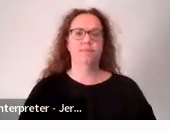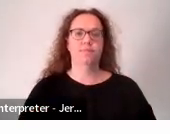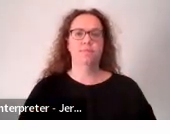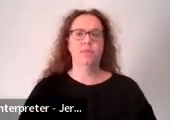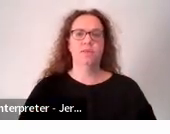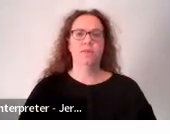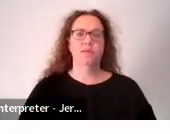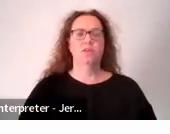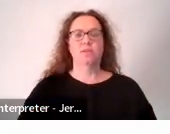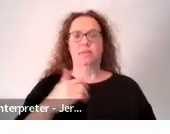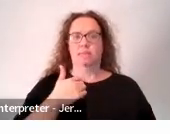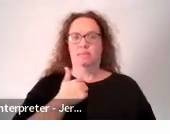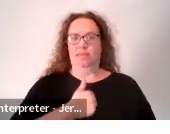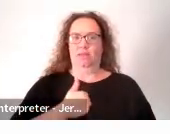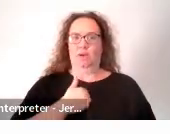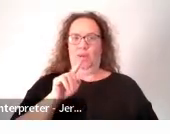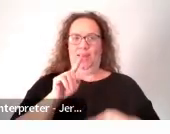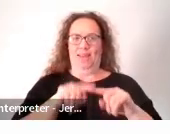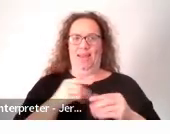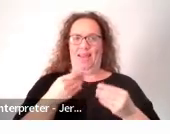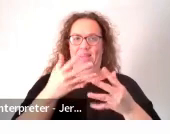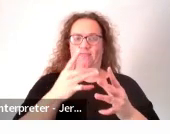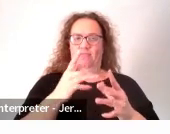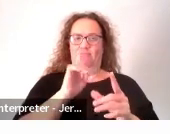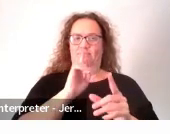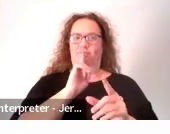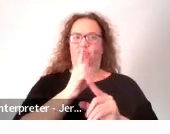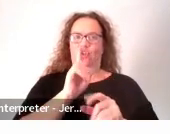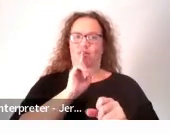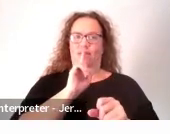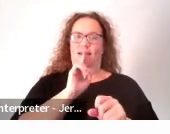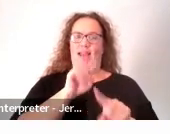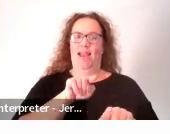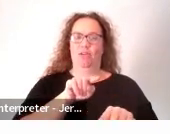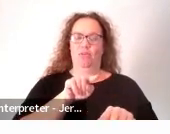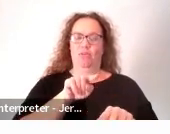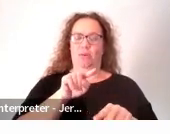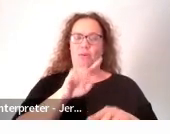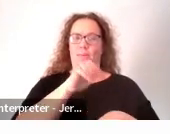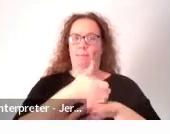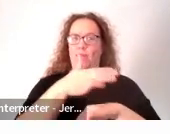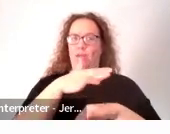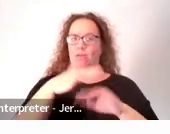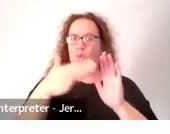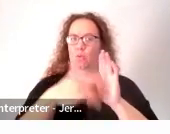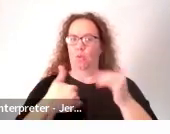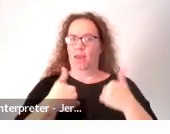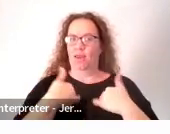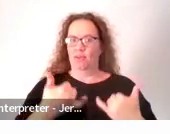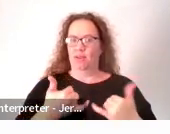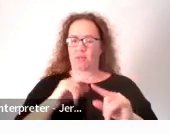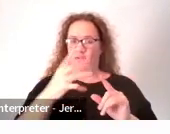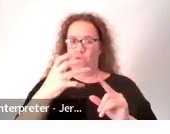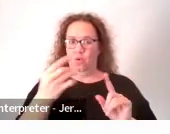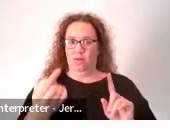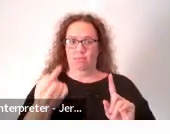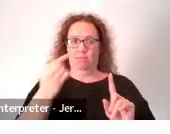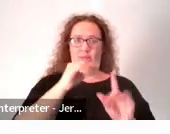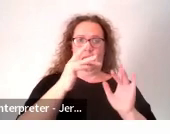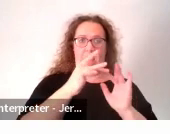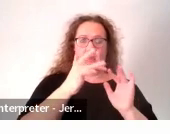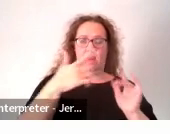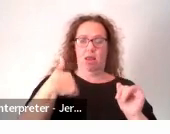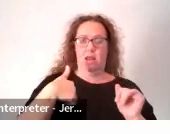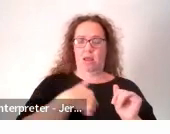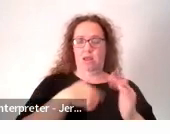So anonymous attendee, I'm sorry we couldn't give you a more definitive answer just based on what we know now. We tried our best. But if you'd like to reach out to